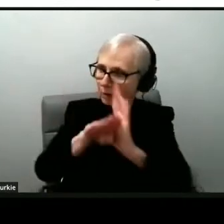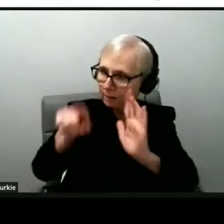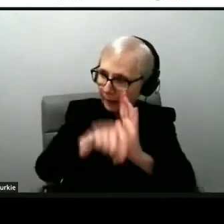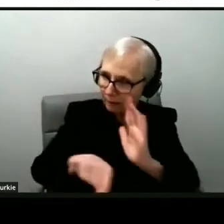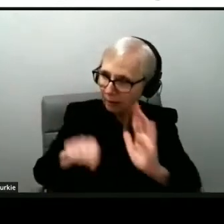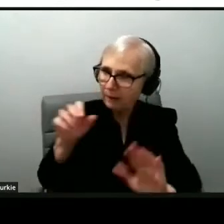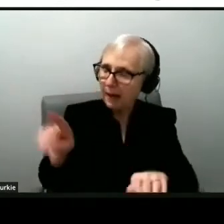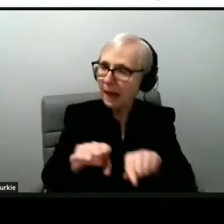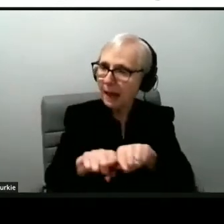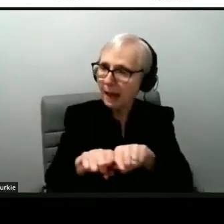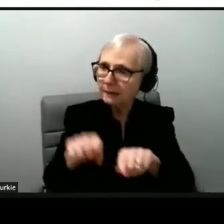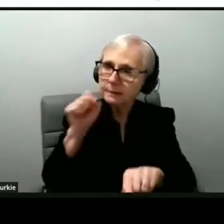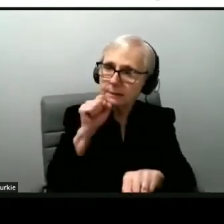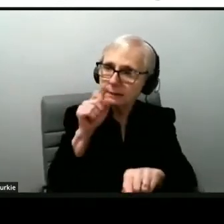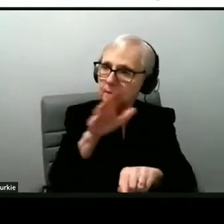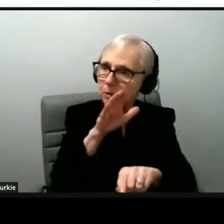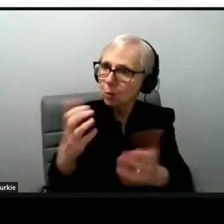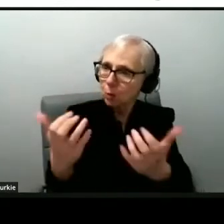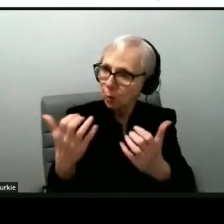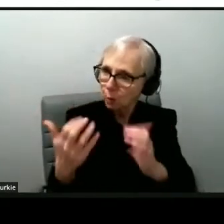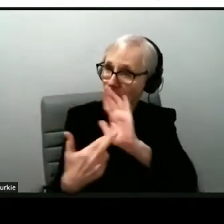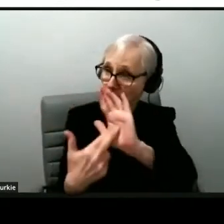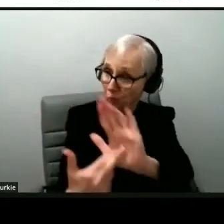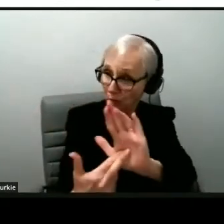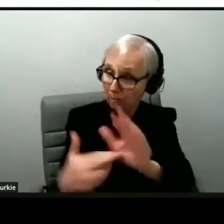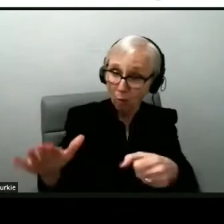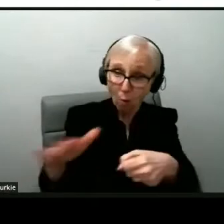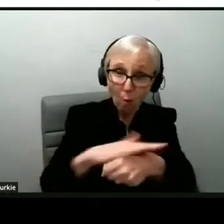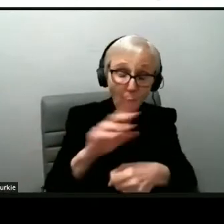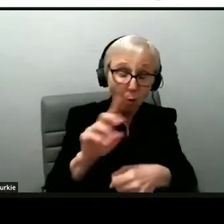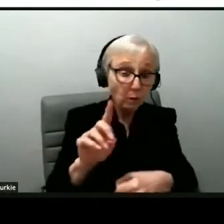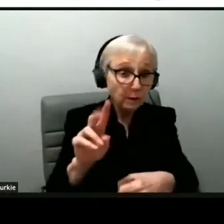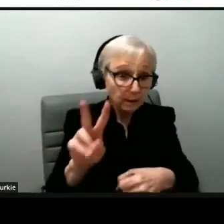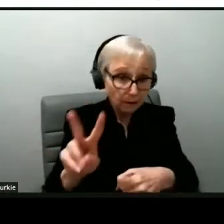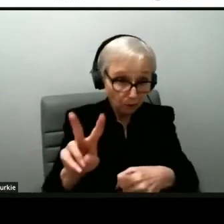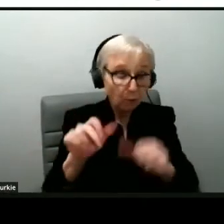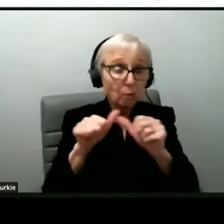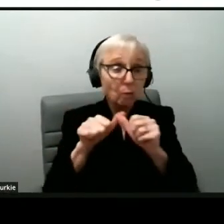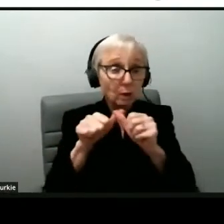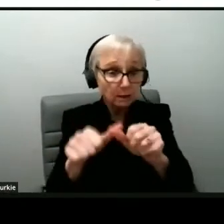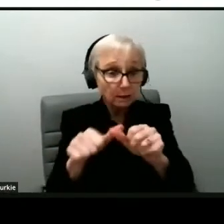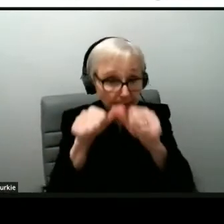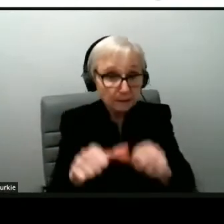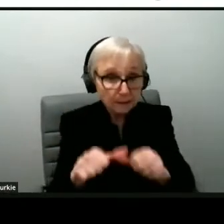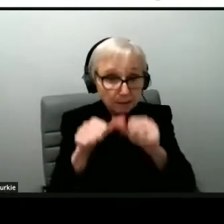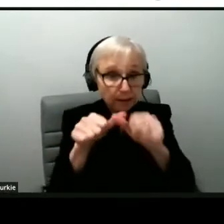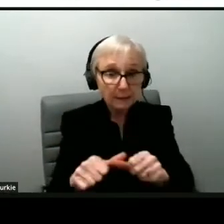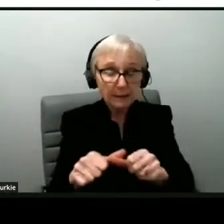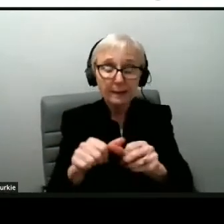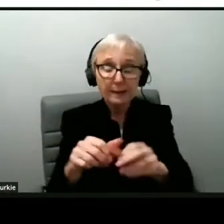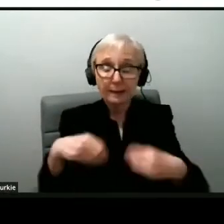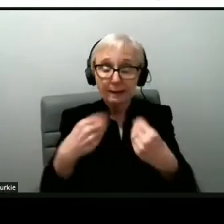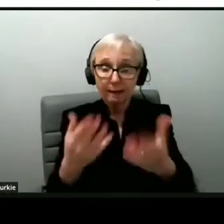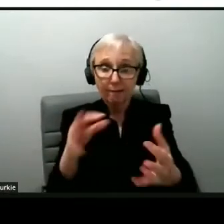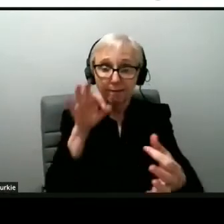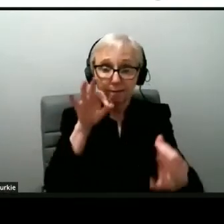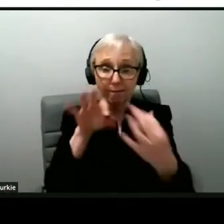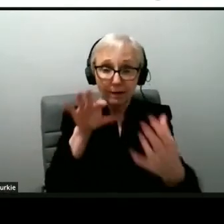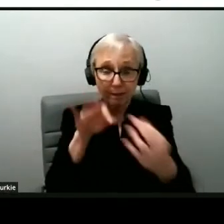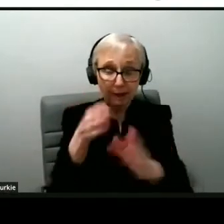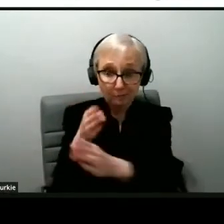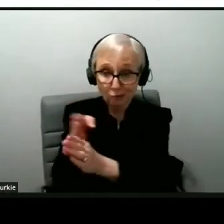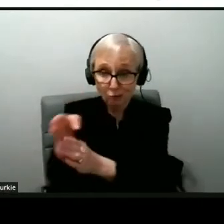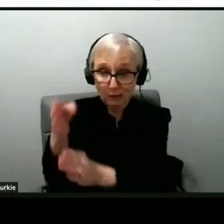senior, who wants to represent the entire district, and then who's gonna continuously give feedback to me